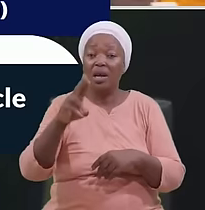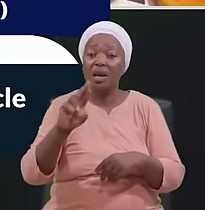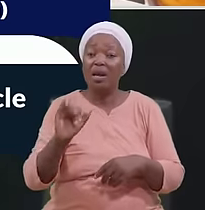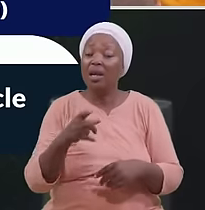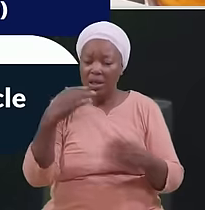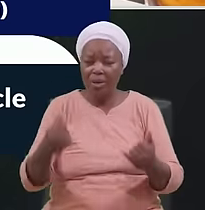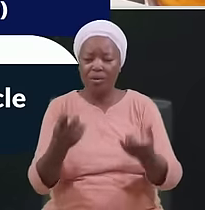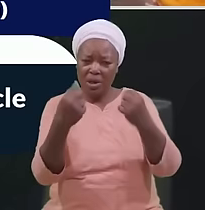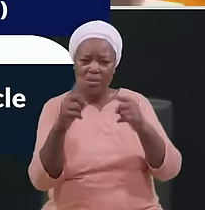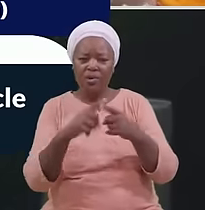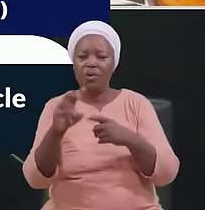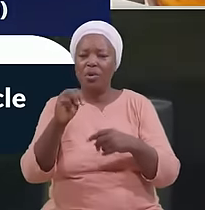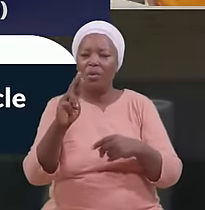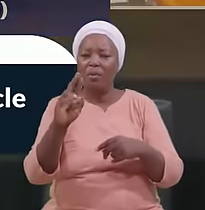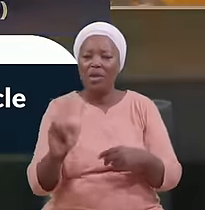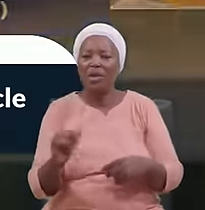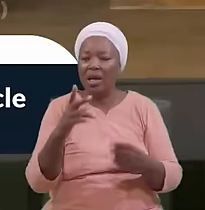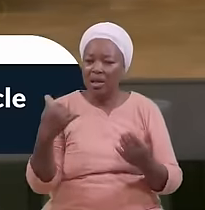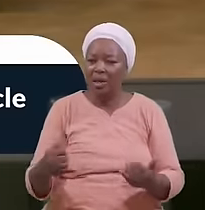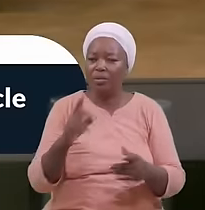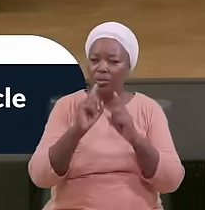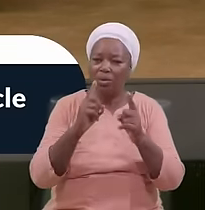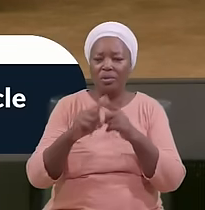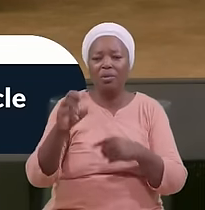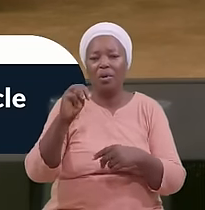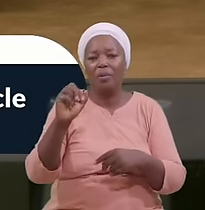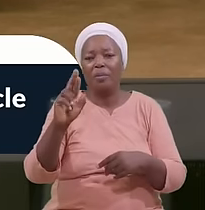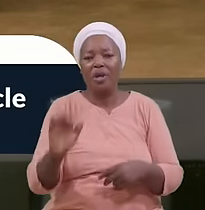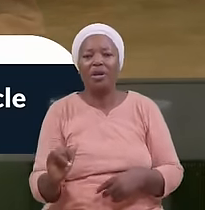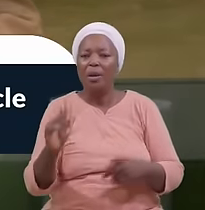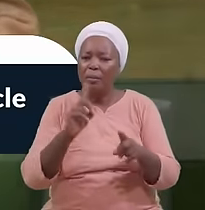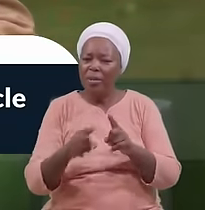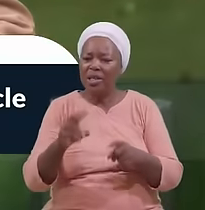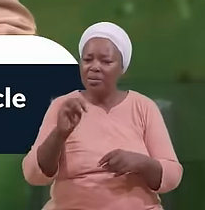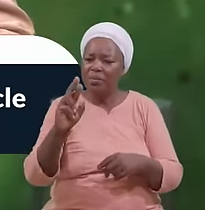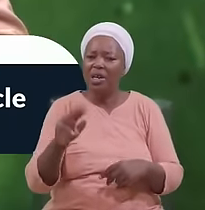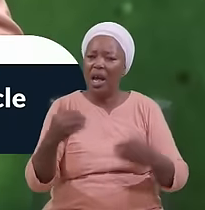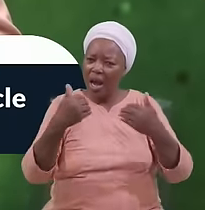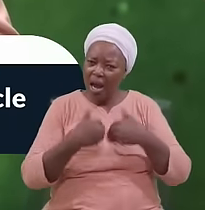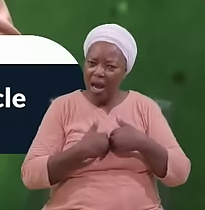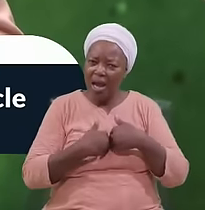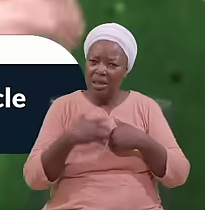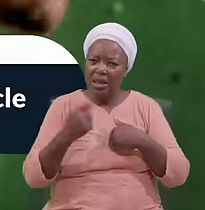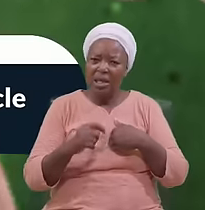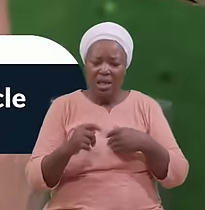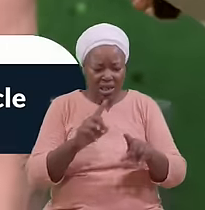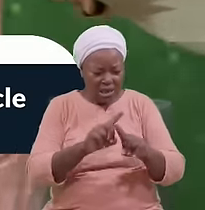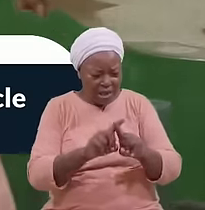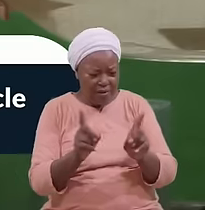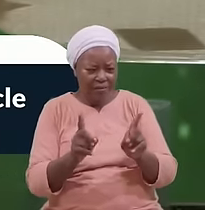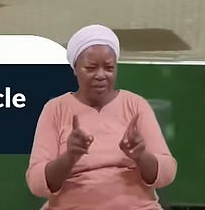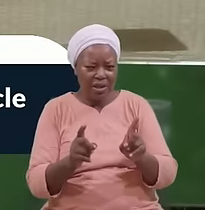to Mary and spoke to Mary. But Mary had a different heart. When